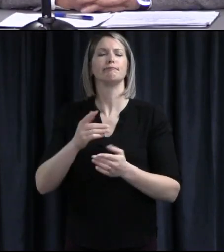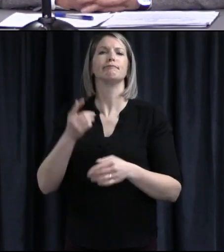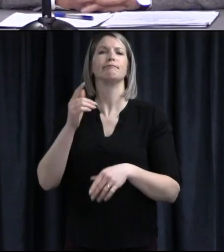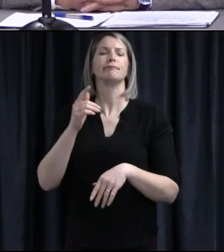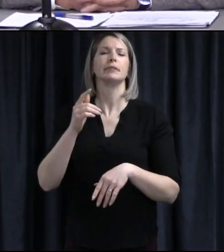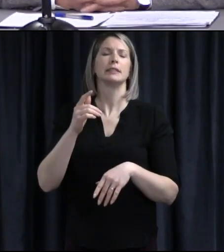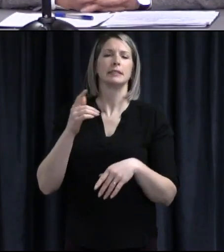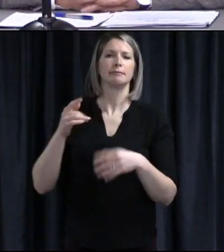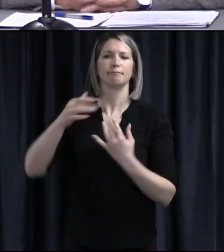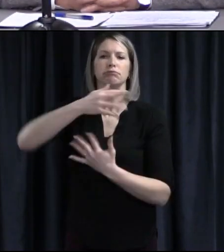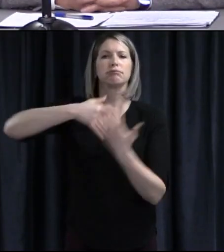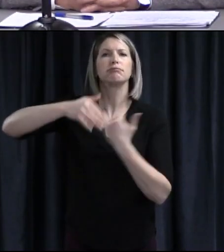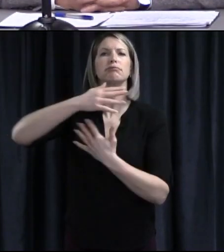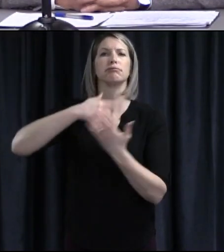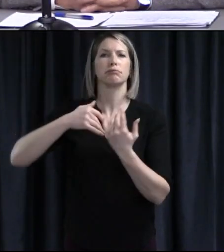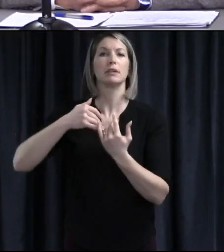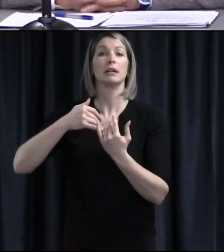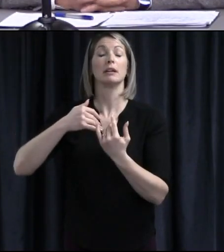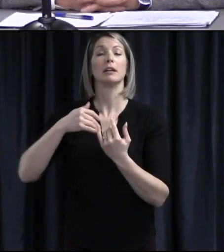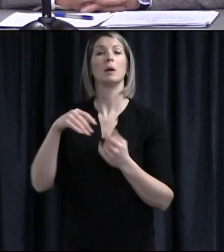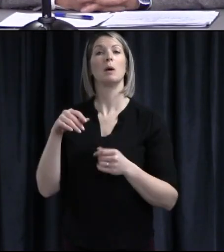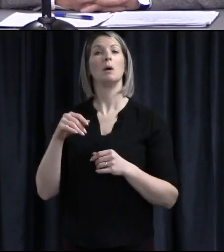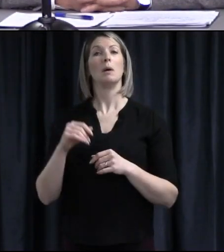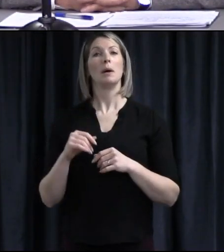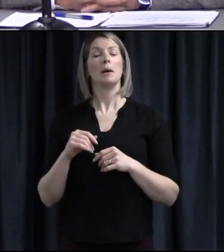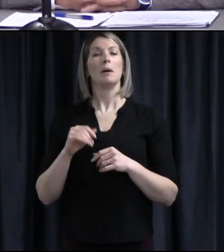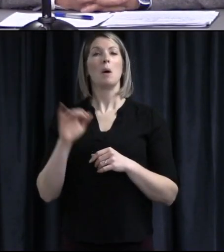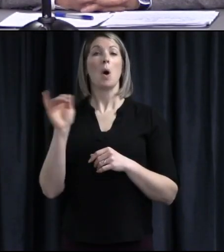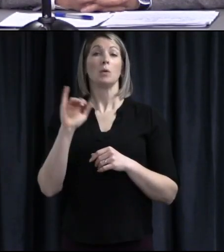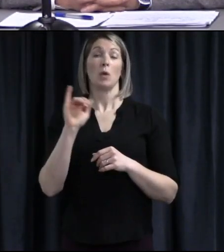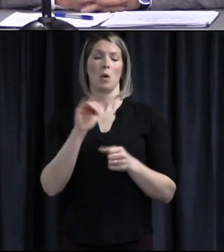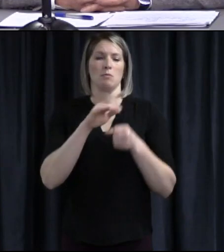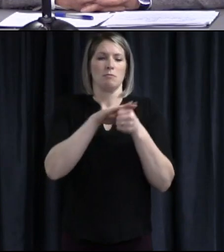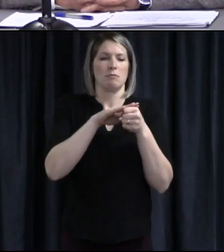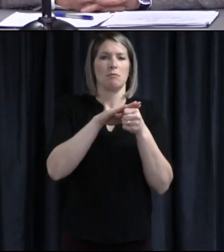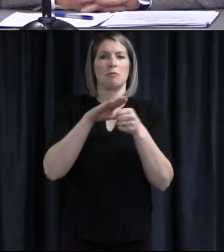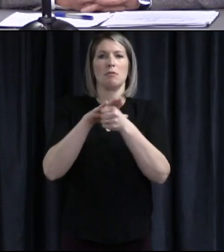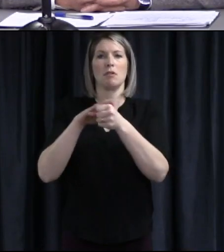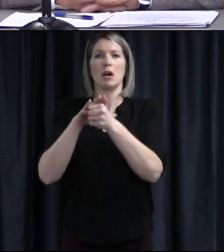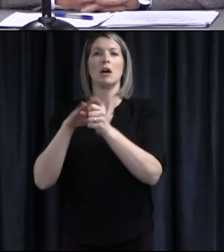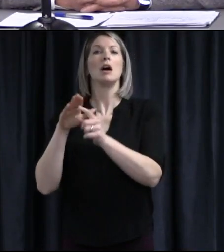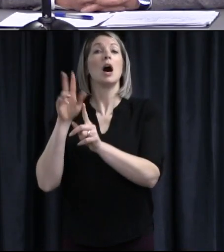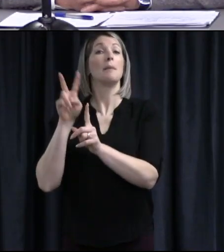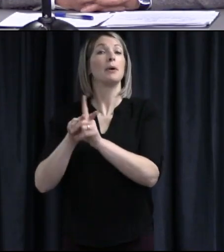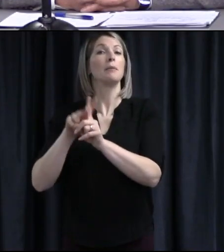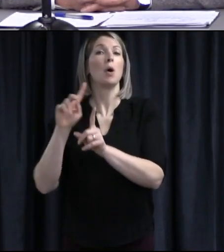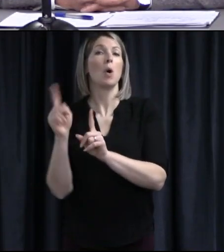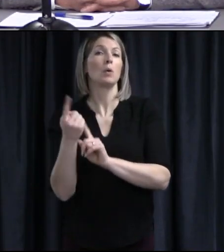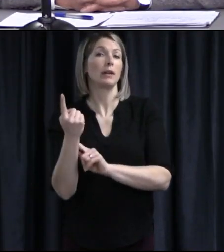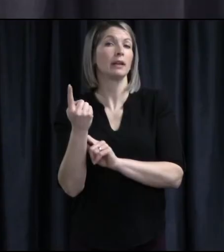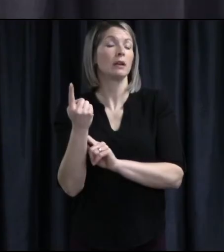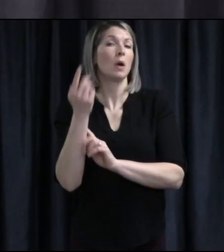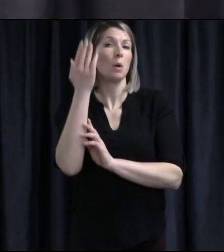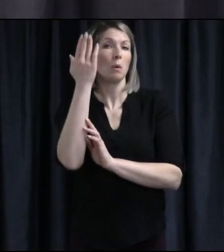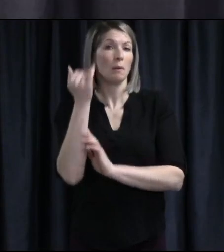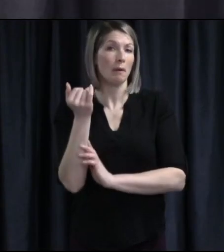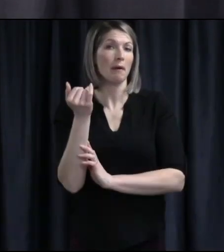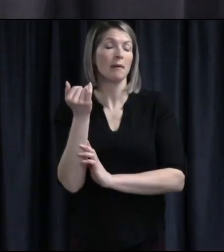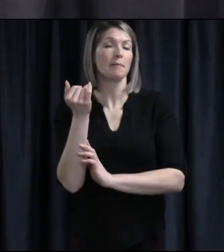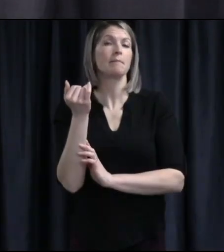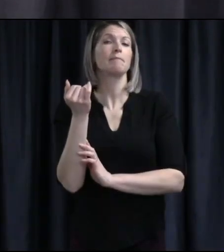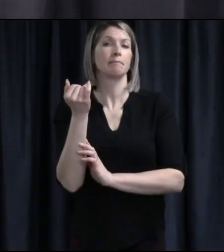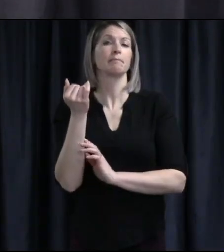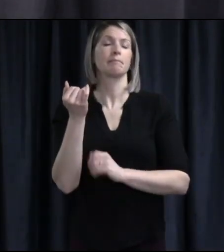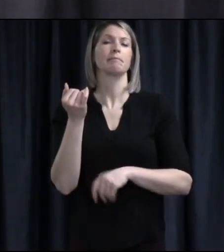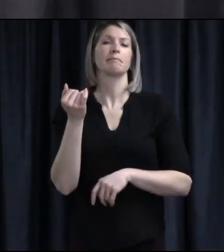have the test done. And what's unique about this is doing it by appointment only helps, with we